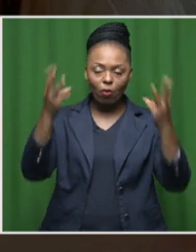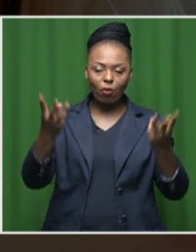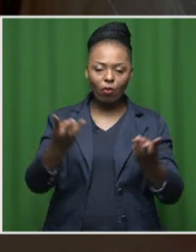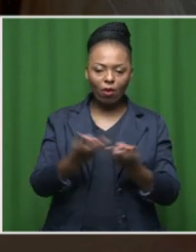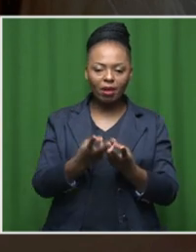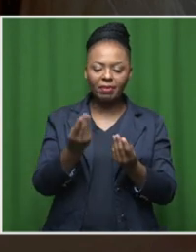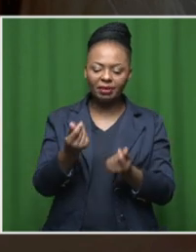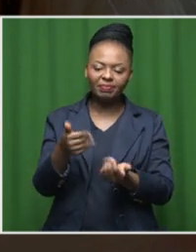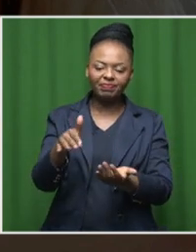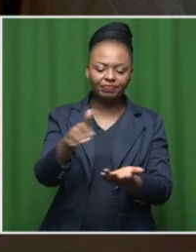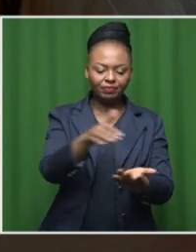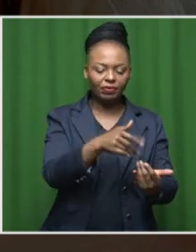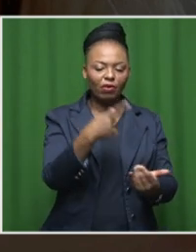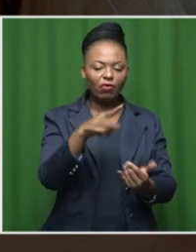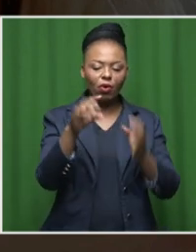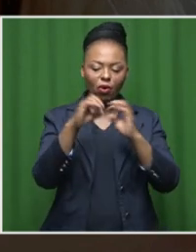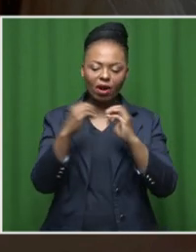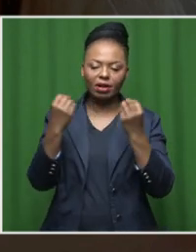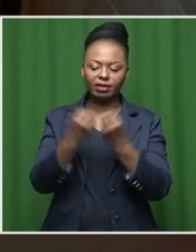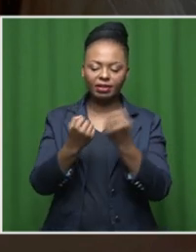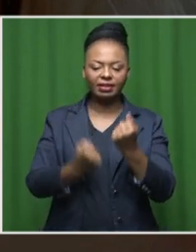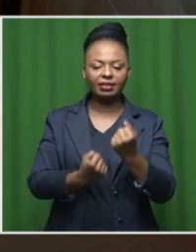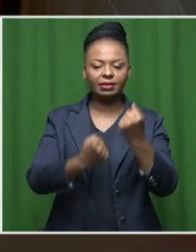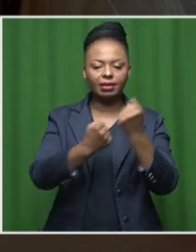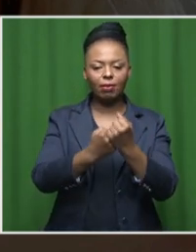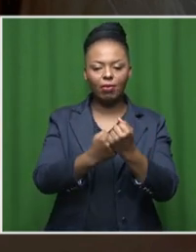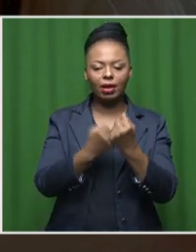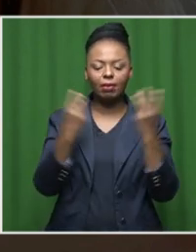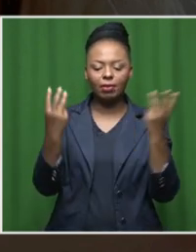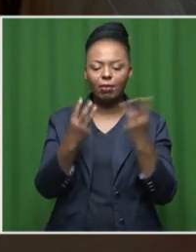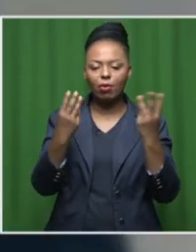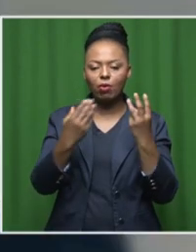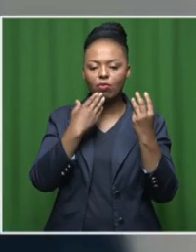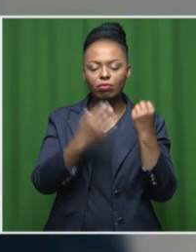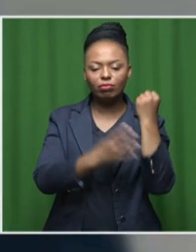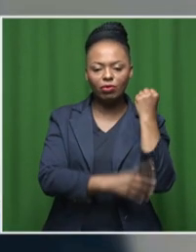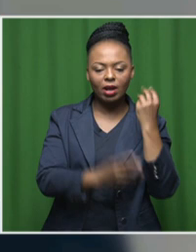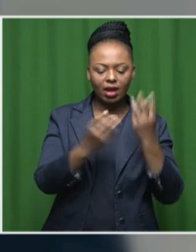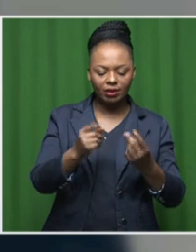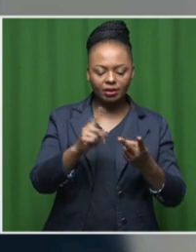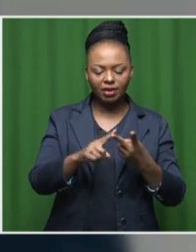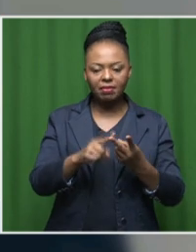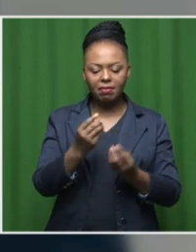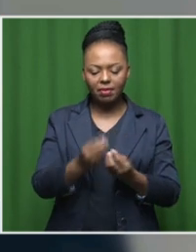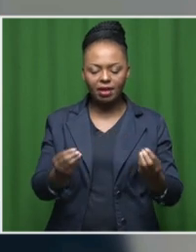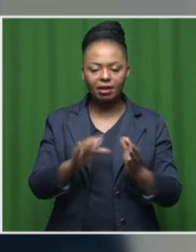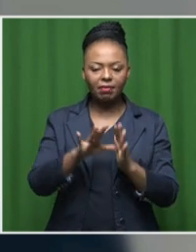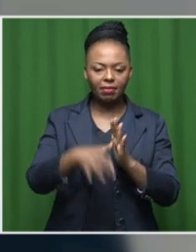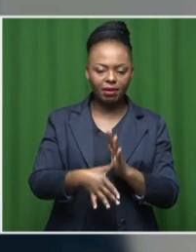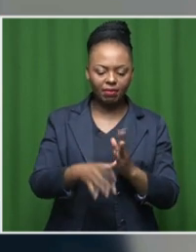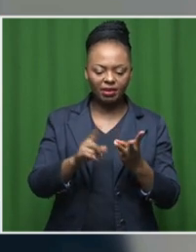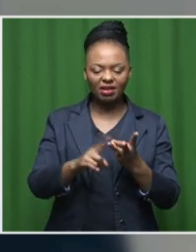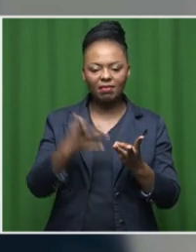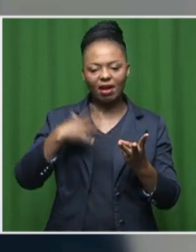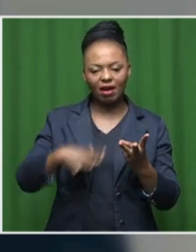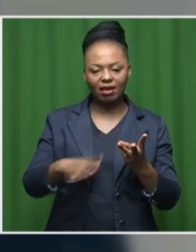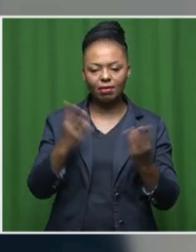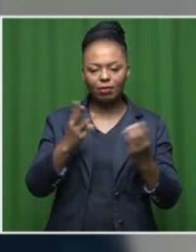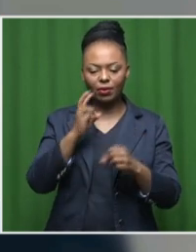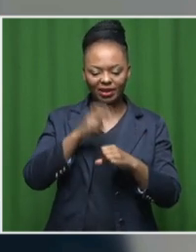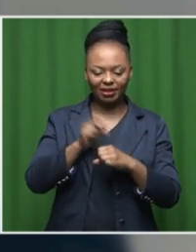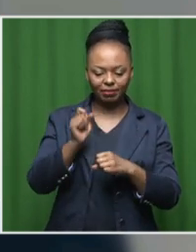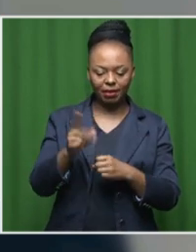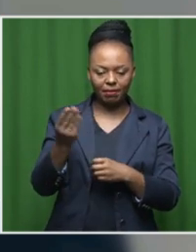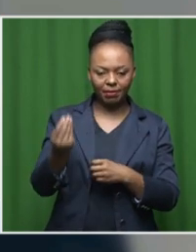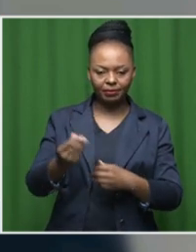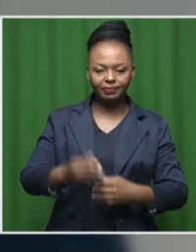money for organizations that support disadvantaged and disabled children and other deserving causes. Now, to highlight